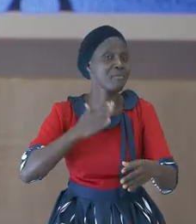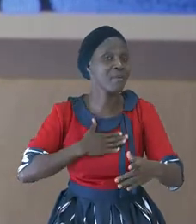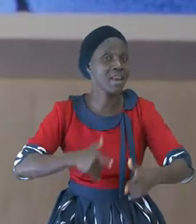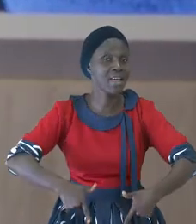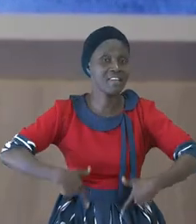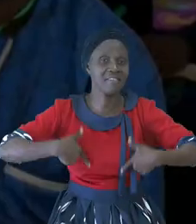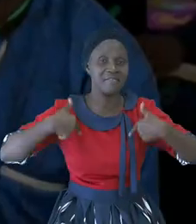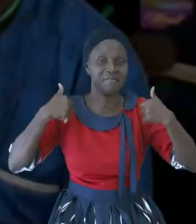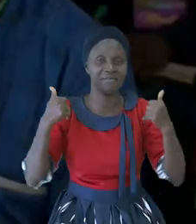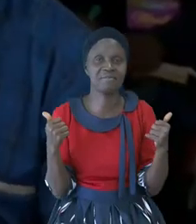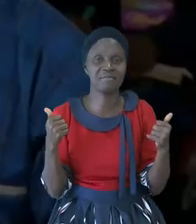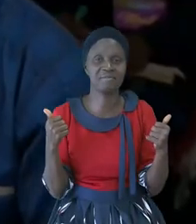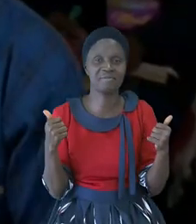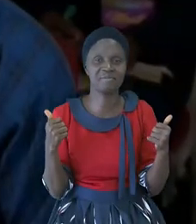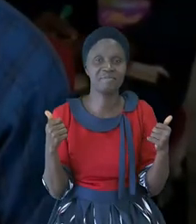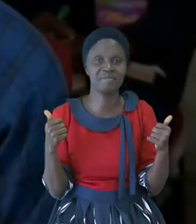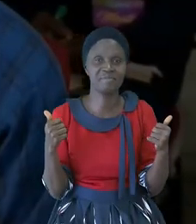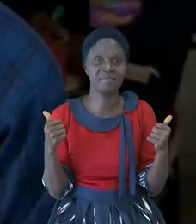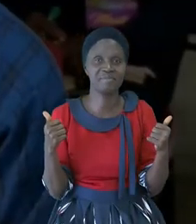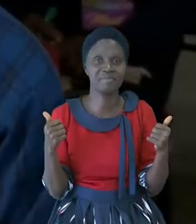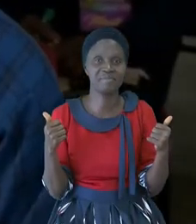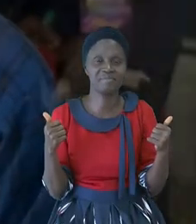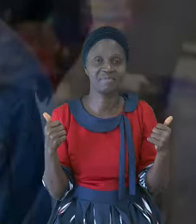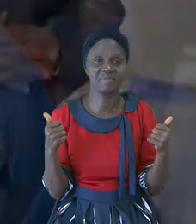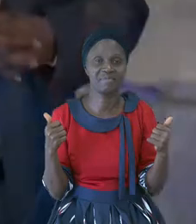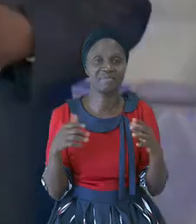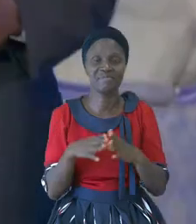my life. People say,